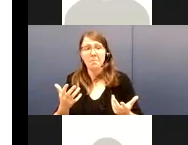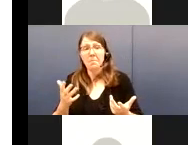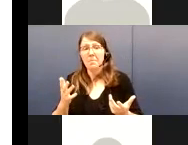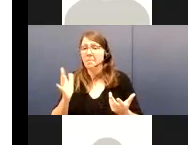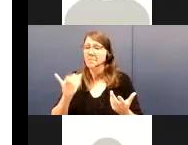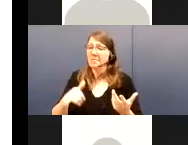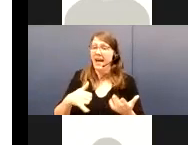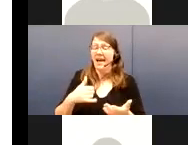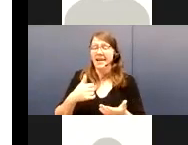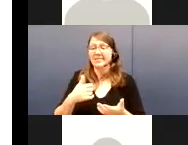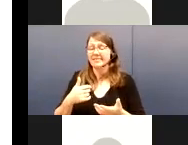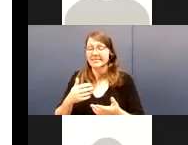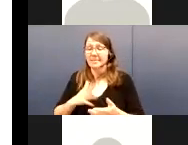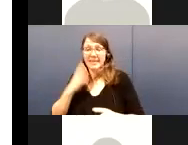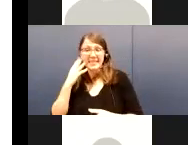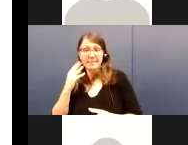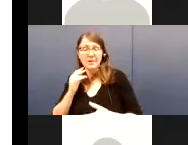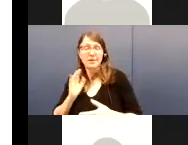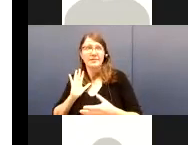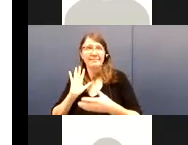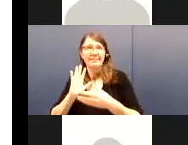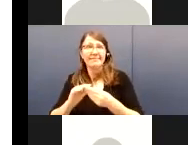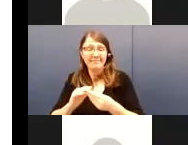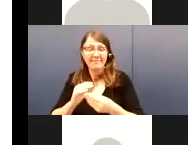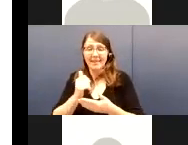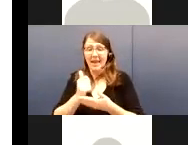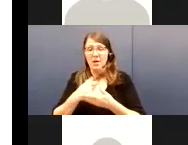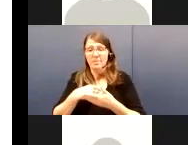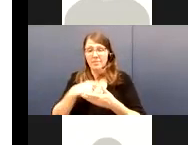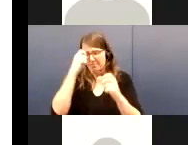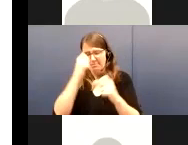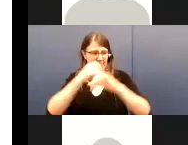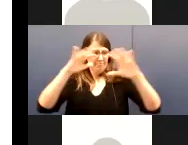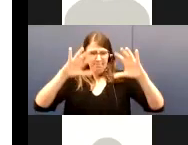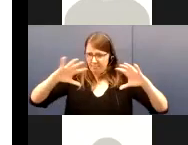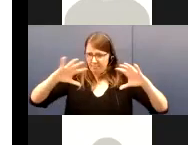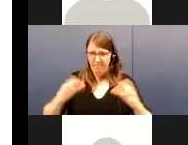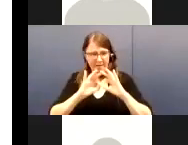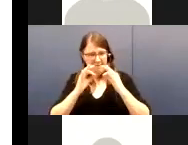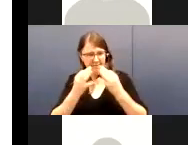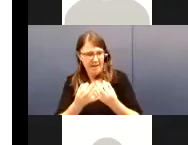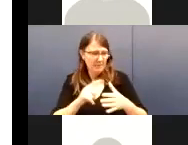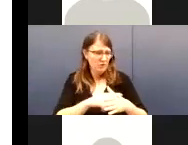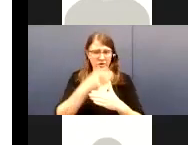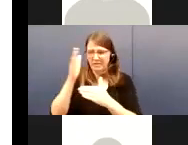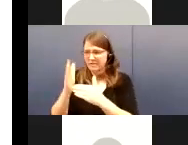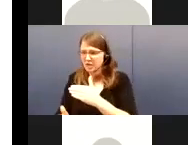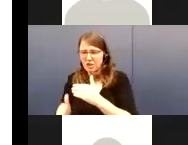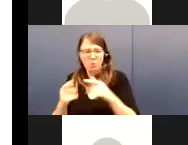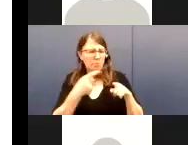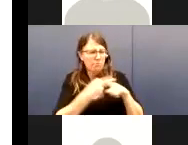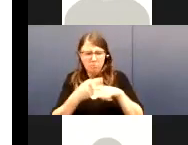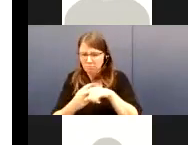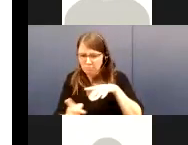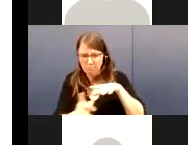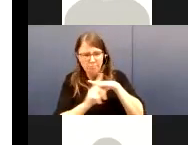holistic look at families and offering support through the whole family life cycle and the different scenarios and the different services that